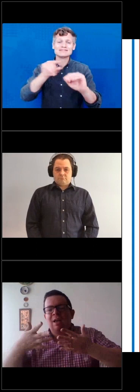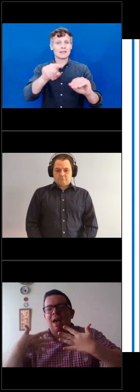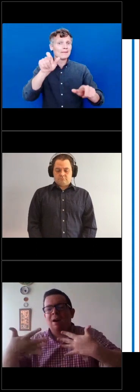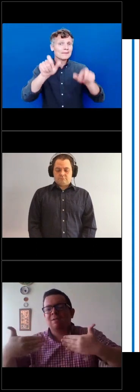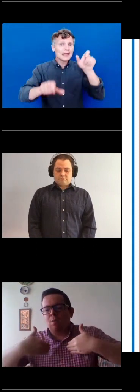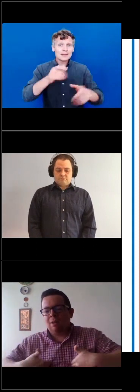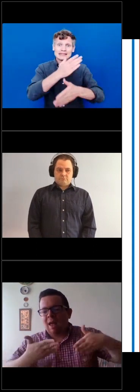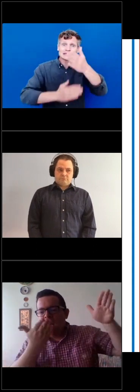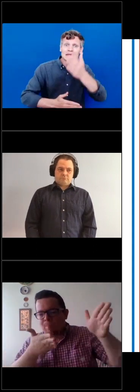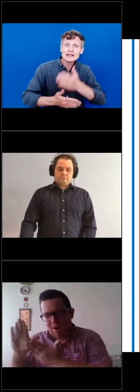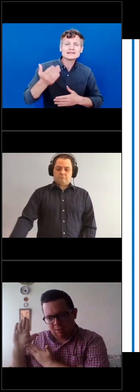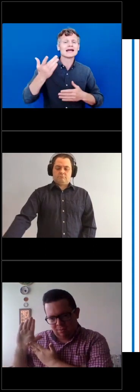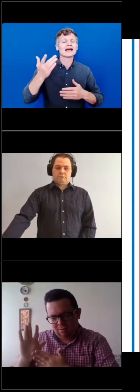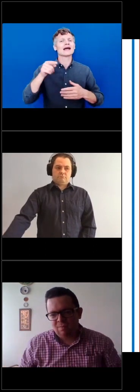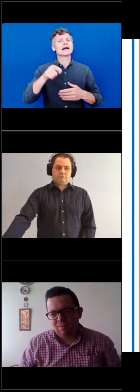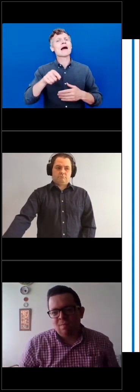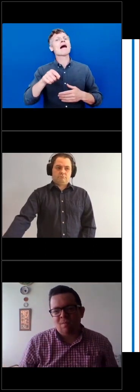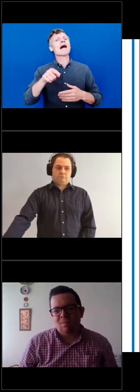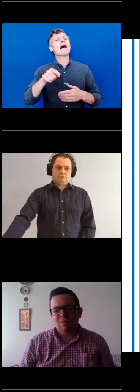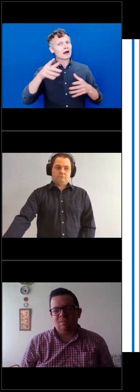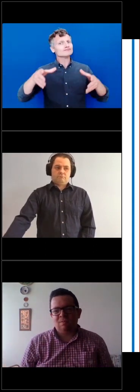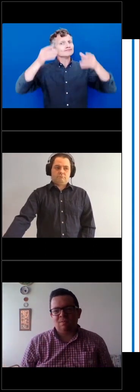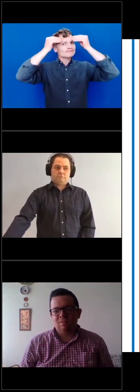accessibility and diverse, challenge